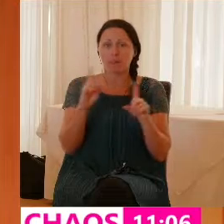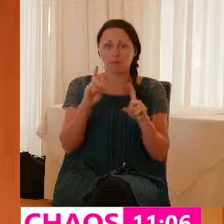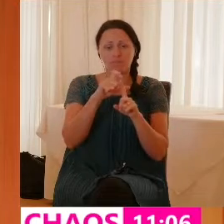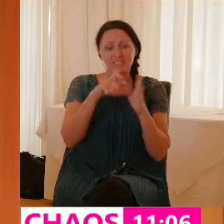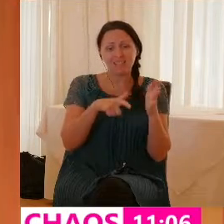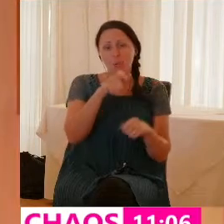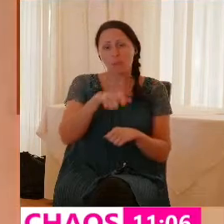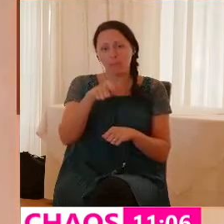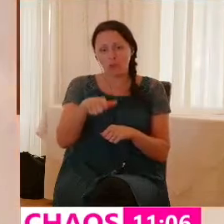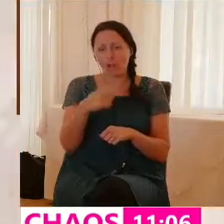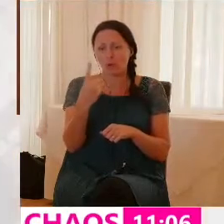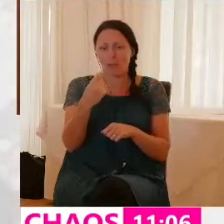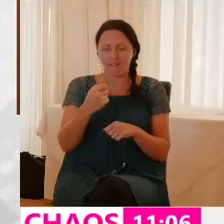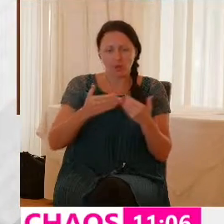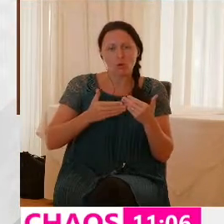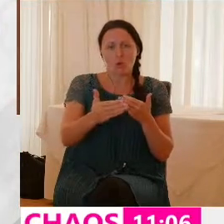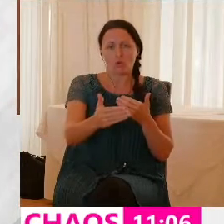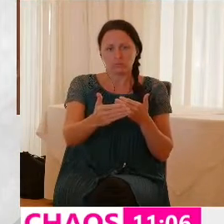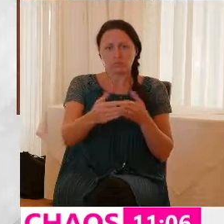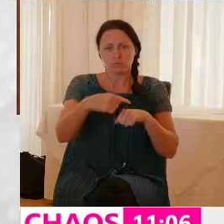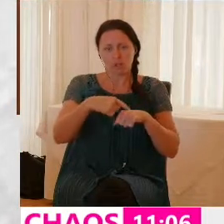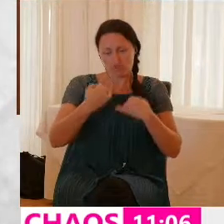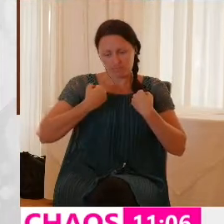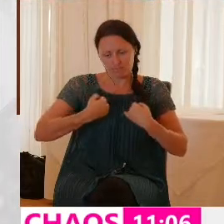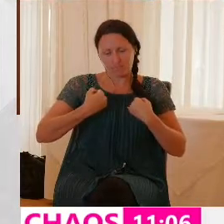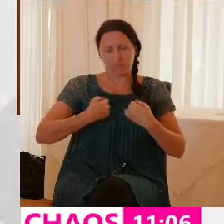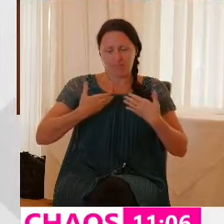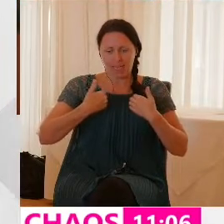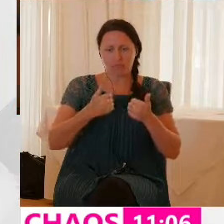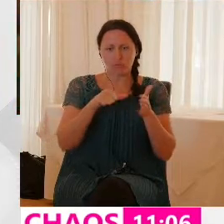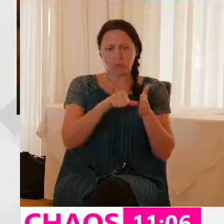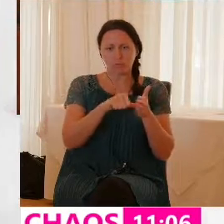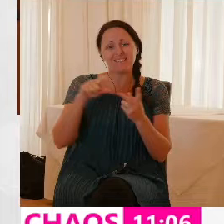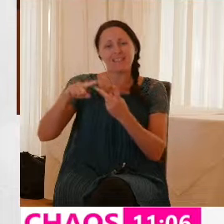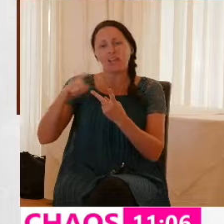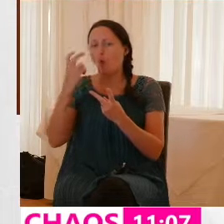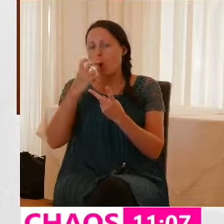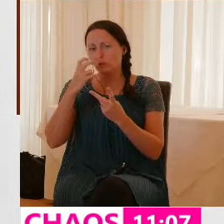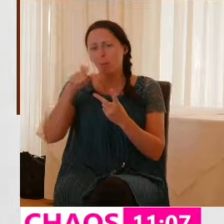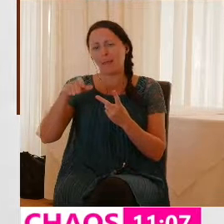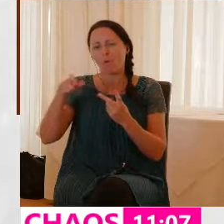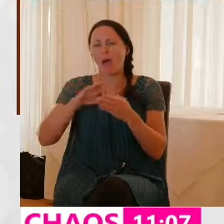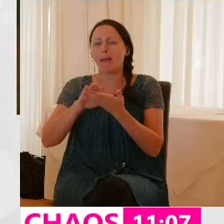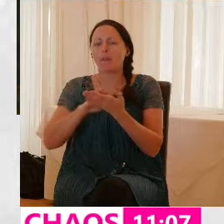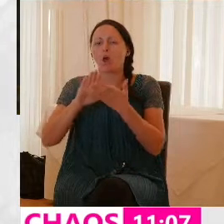people with long-term health conditions, and second for older people. Older, I mean people over